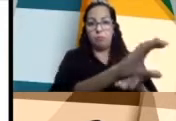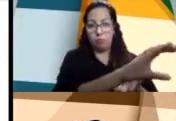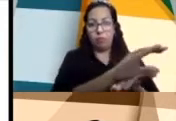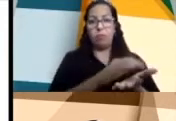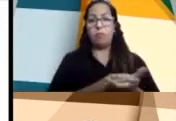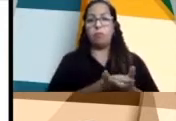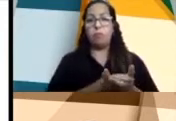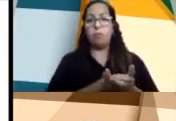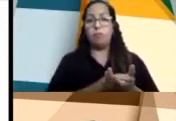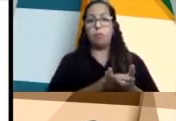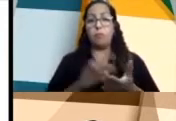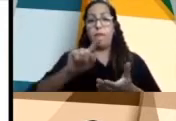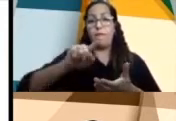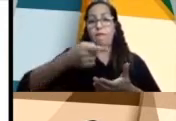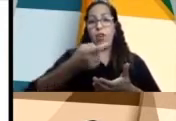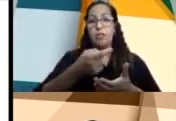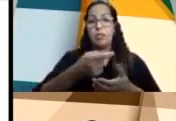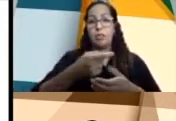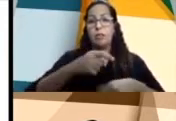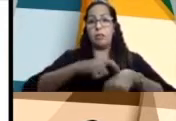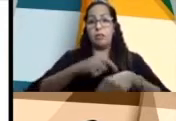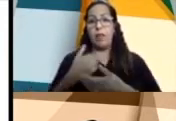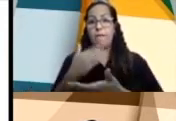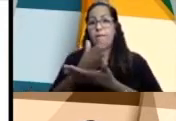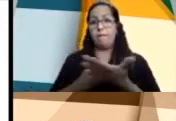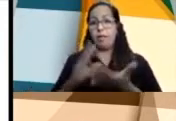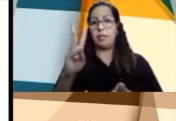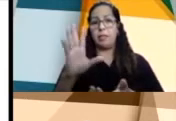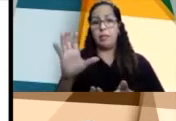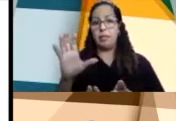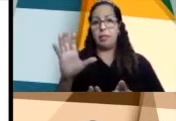This first round has an allocation of 600